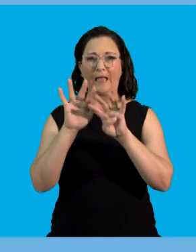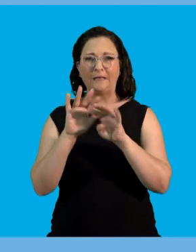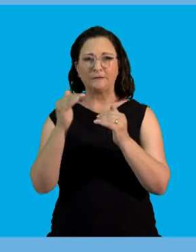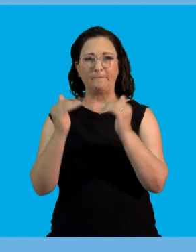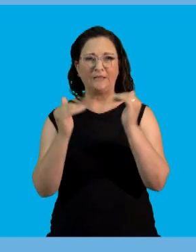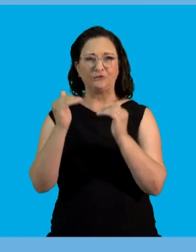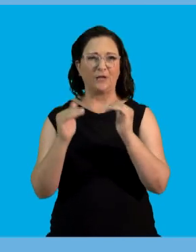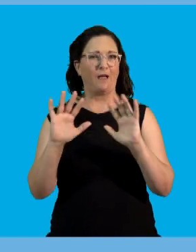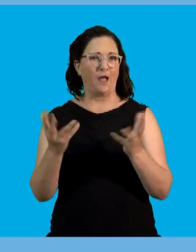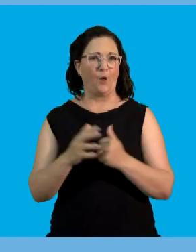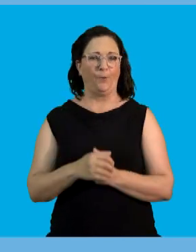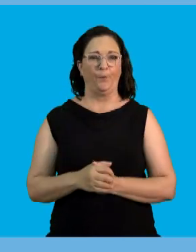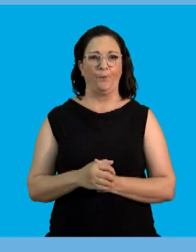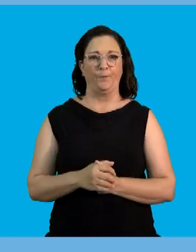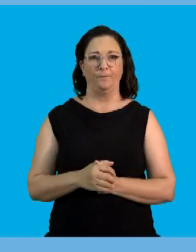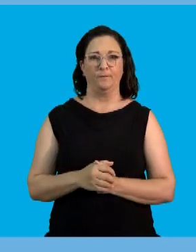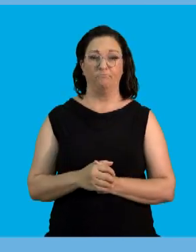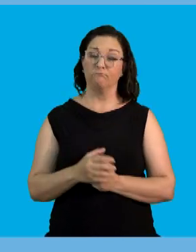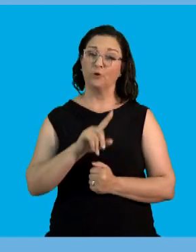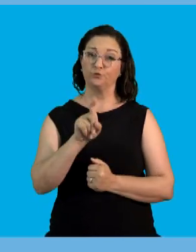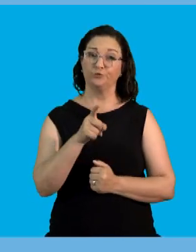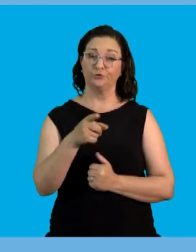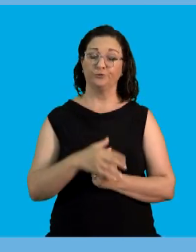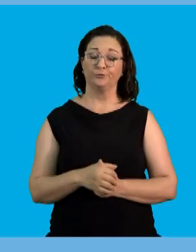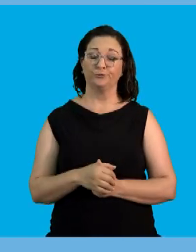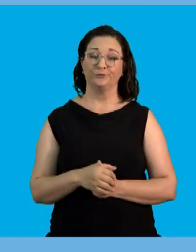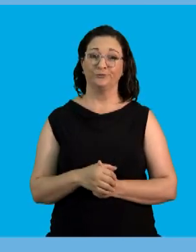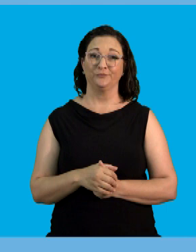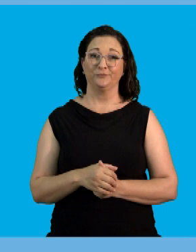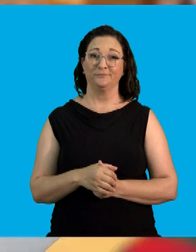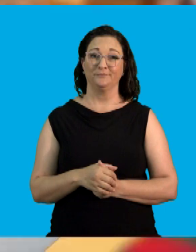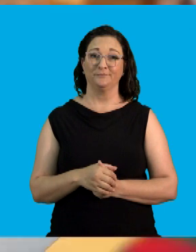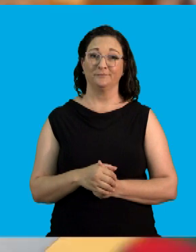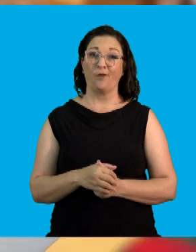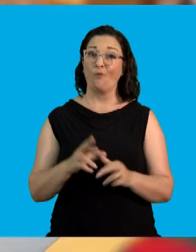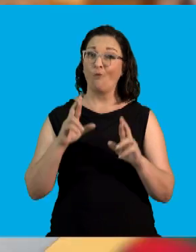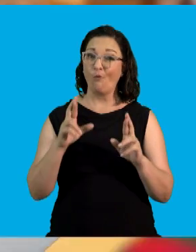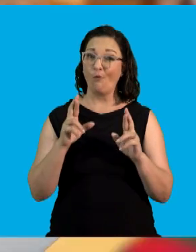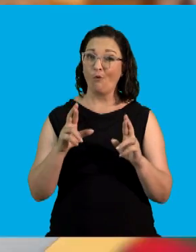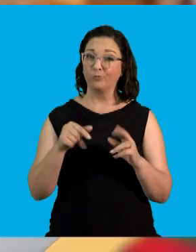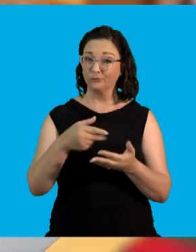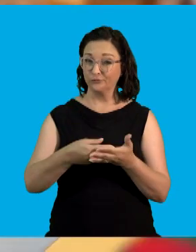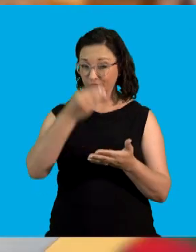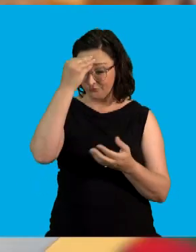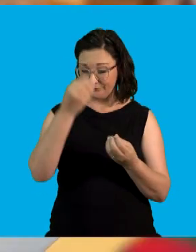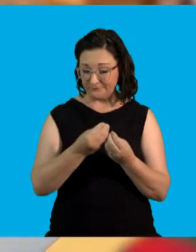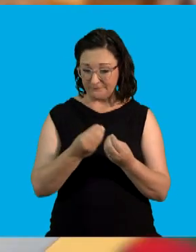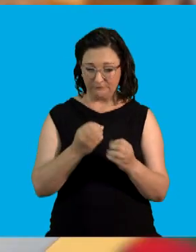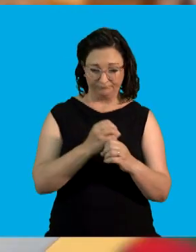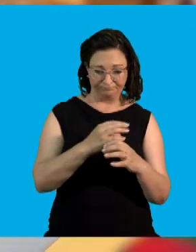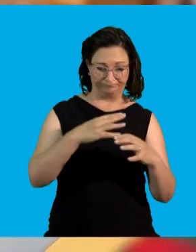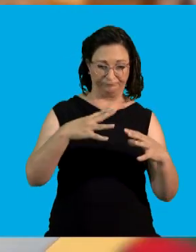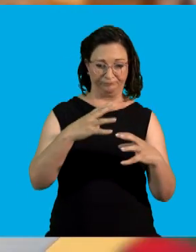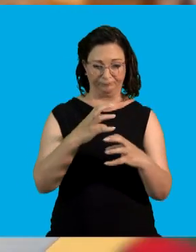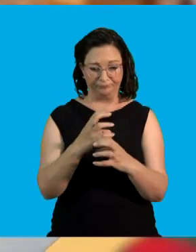be measured? How can we measure gas? That's a question that I have for you. So now I hope that you have learned something